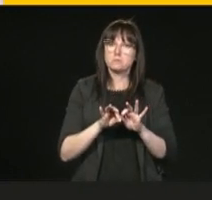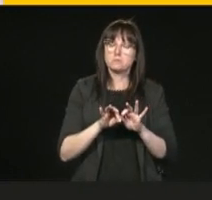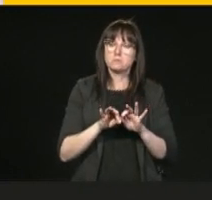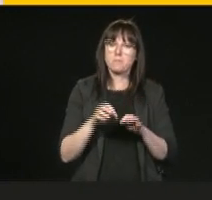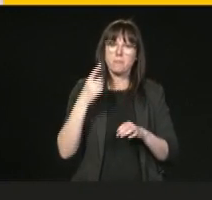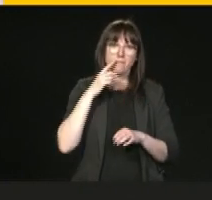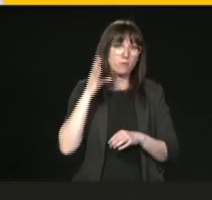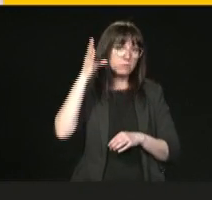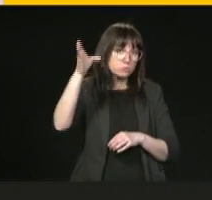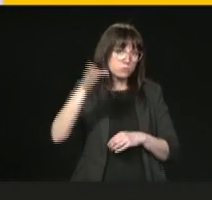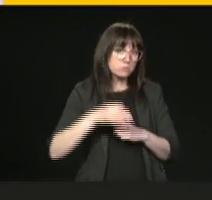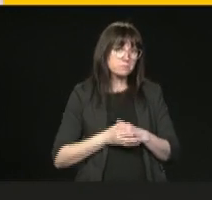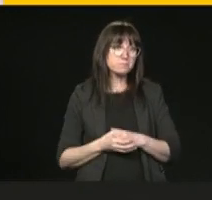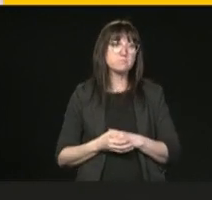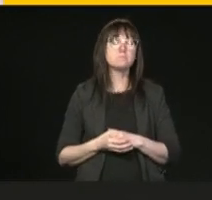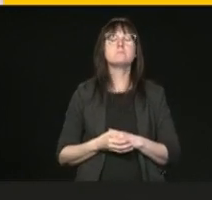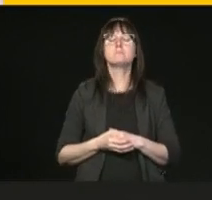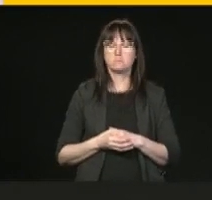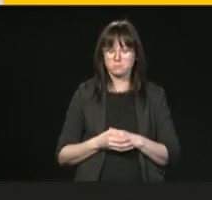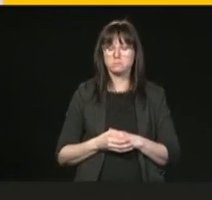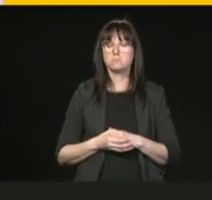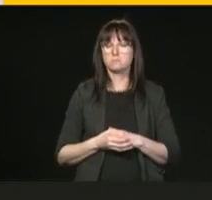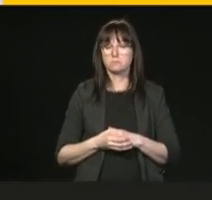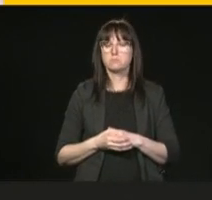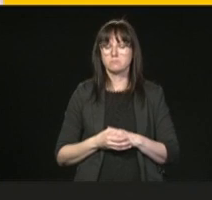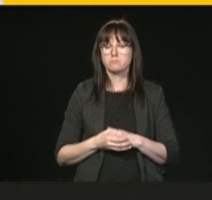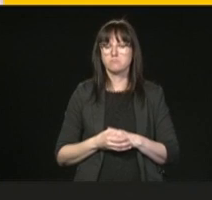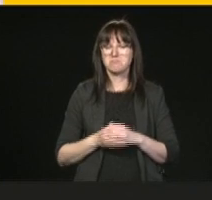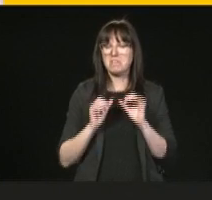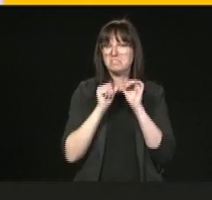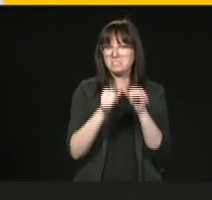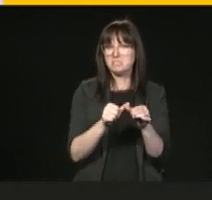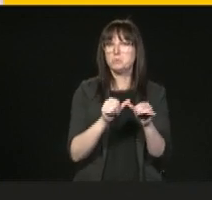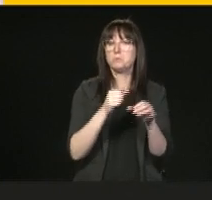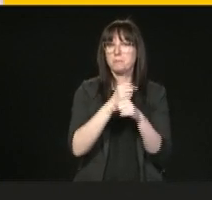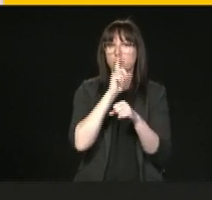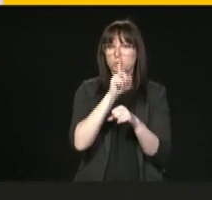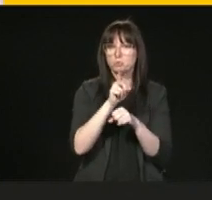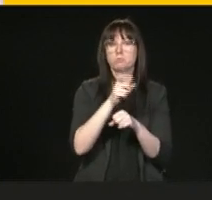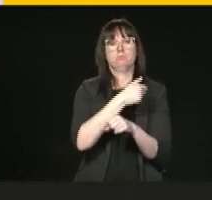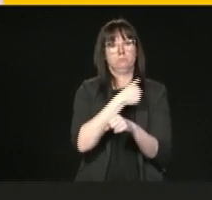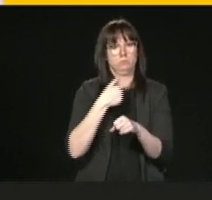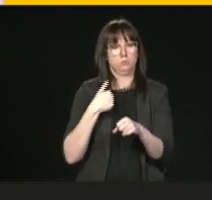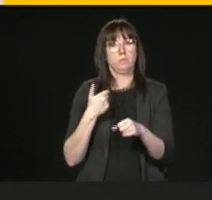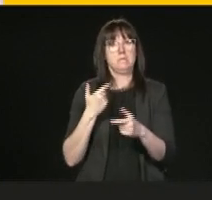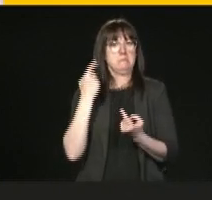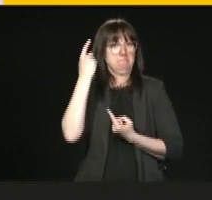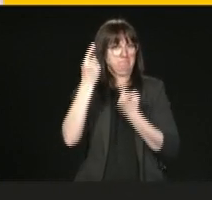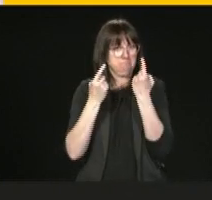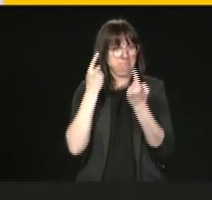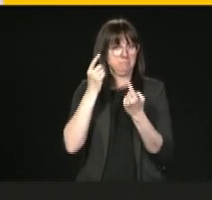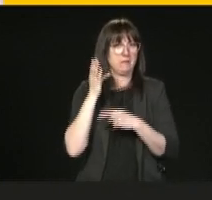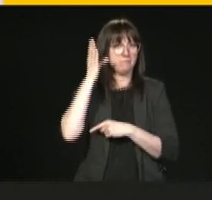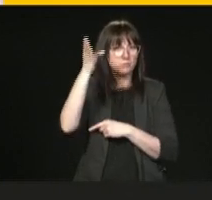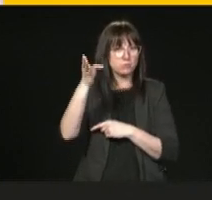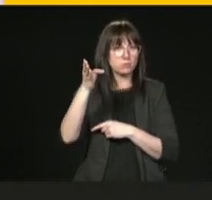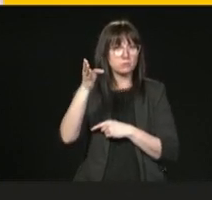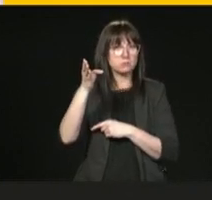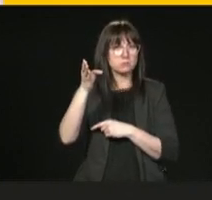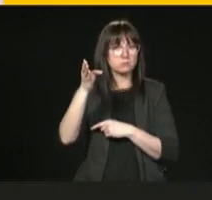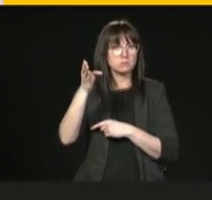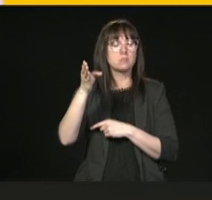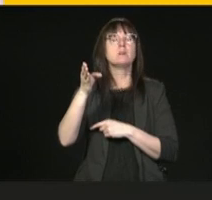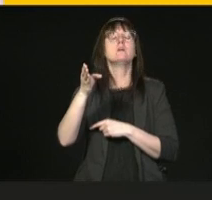for the future, and we're going to continue to ensure that we are thinking about the future while at the same time